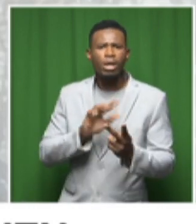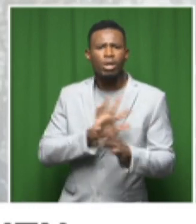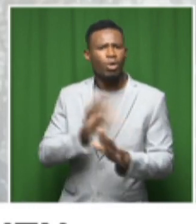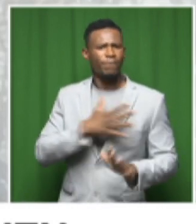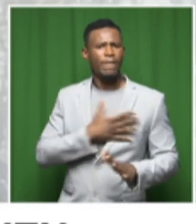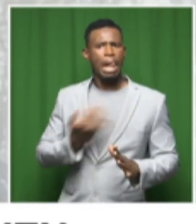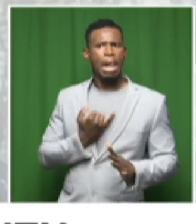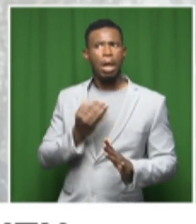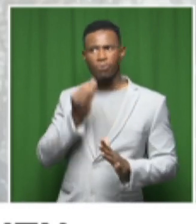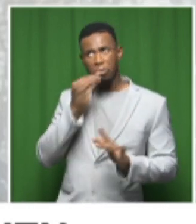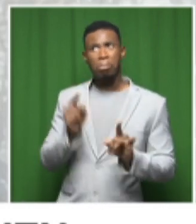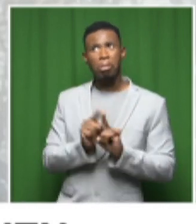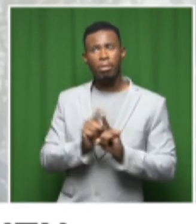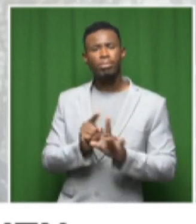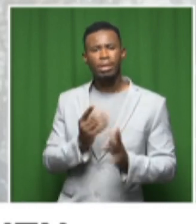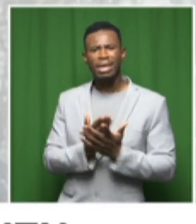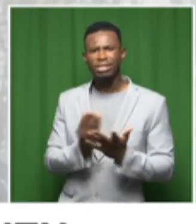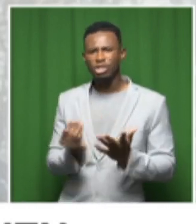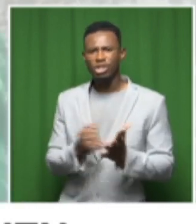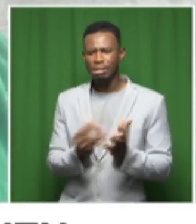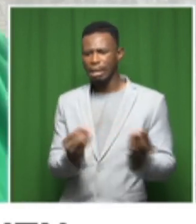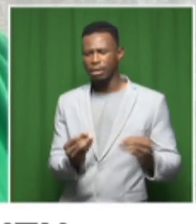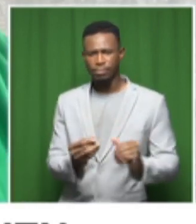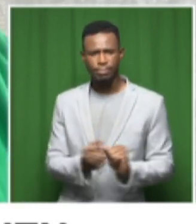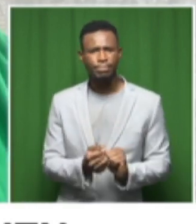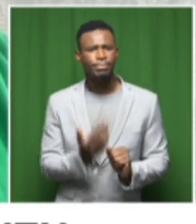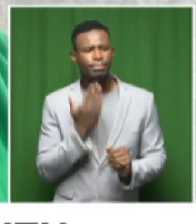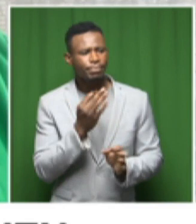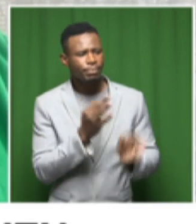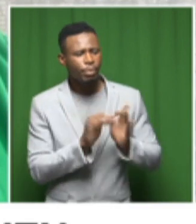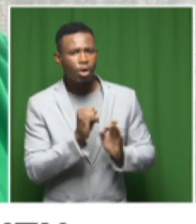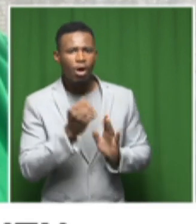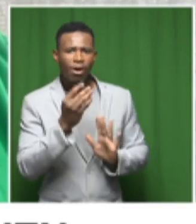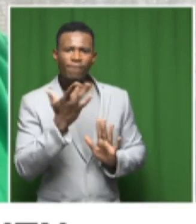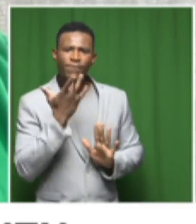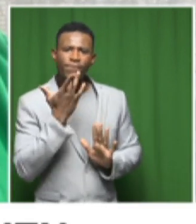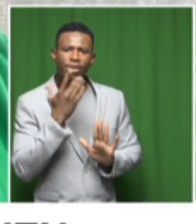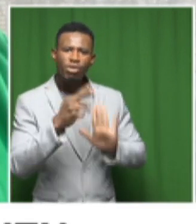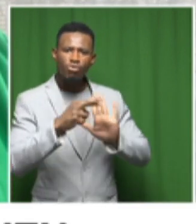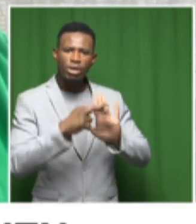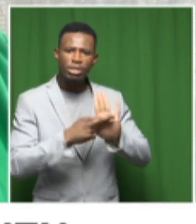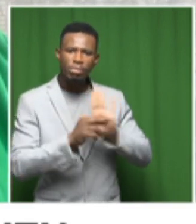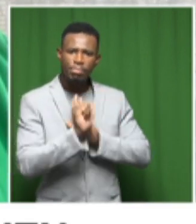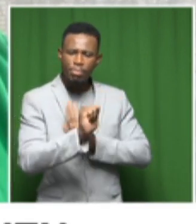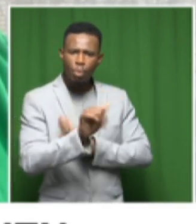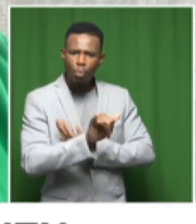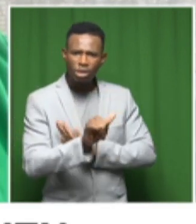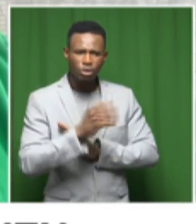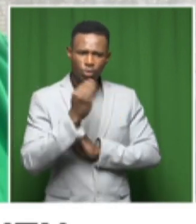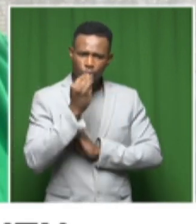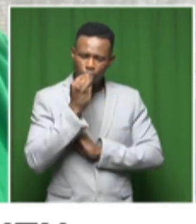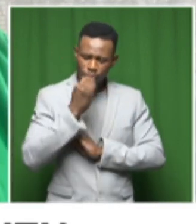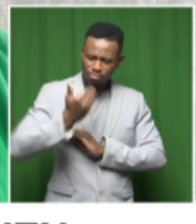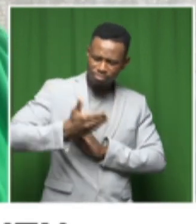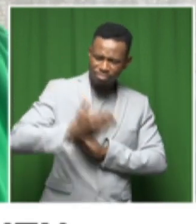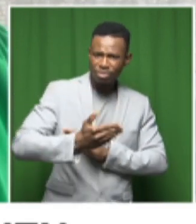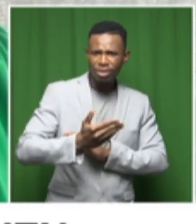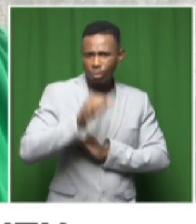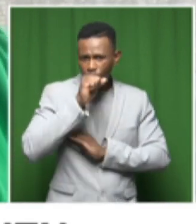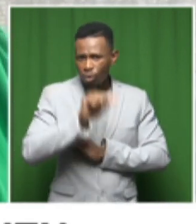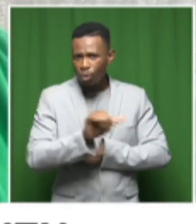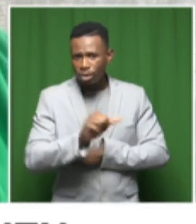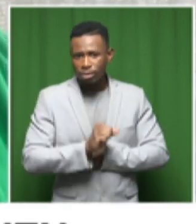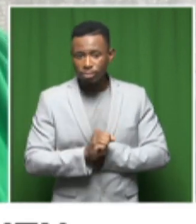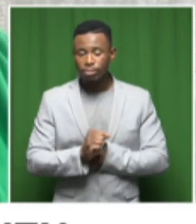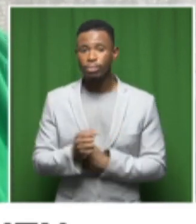Sunday. Right. Let's talk about some of your favorite recipes, the food that you like to eat and cook. My